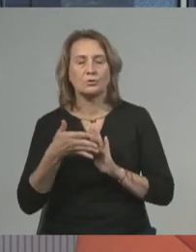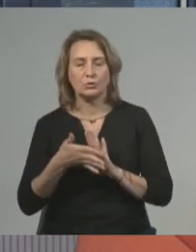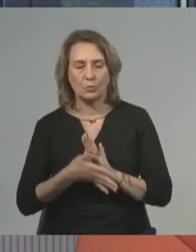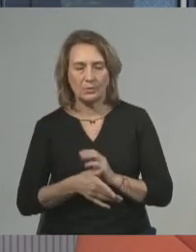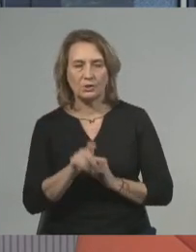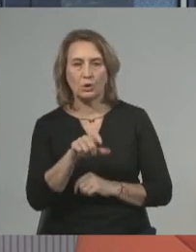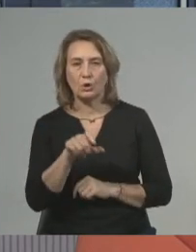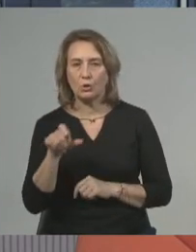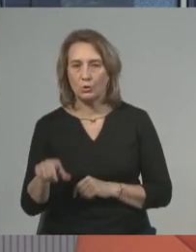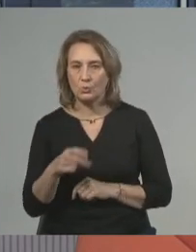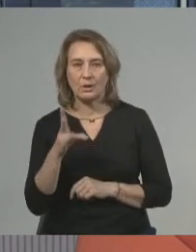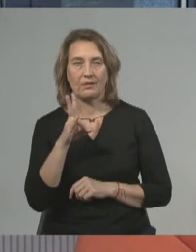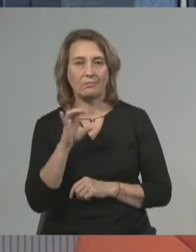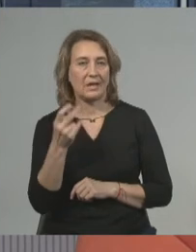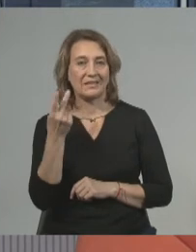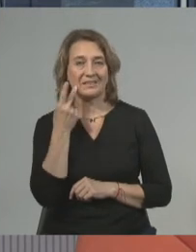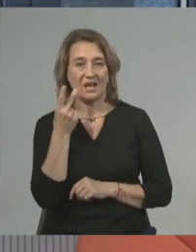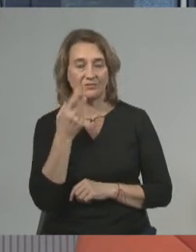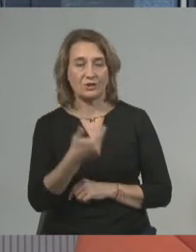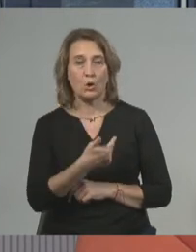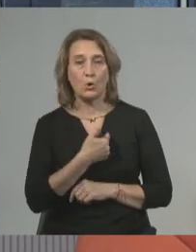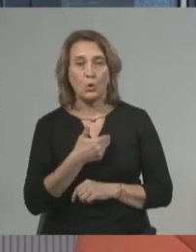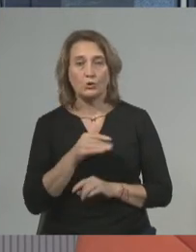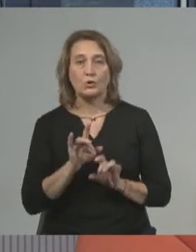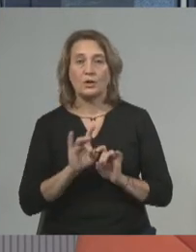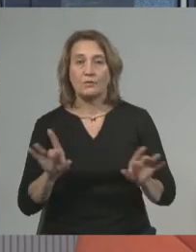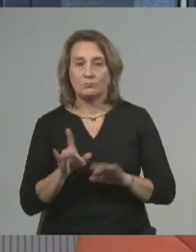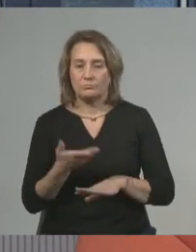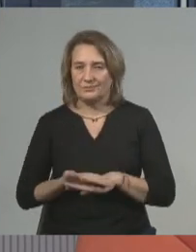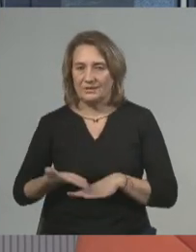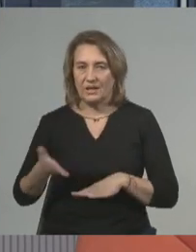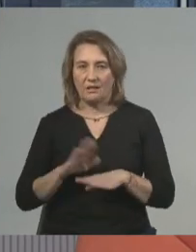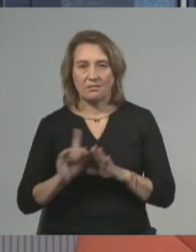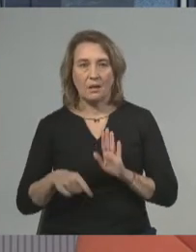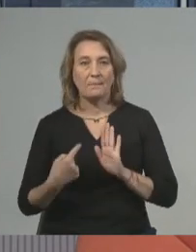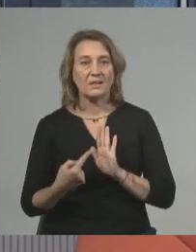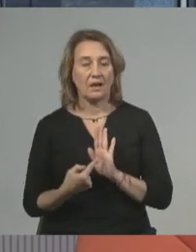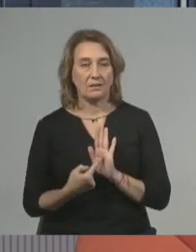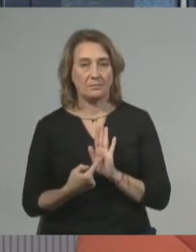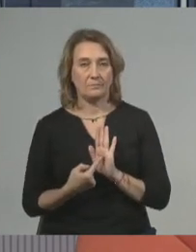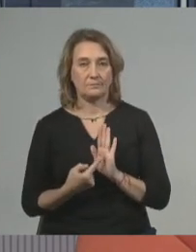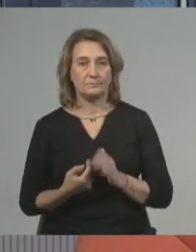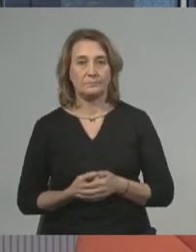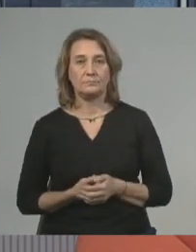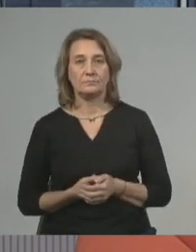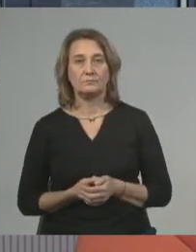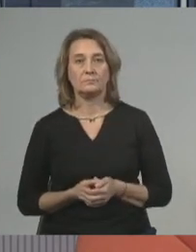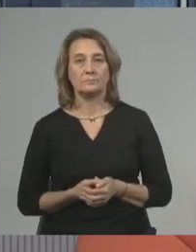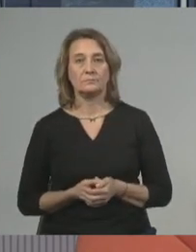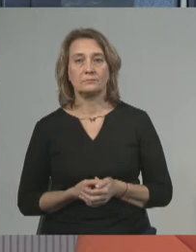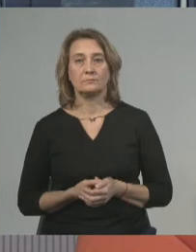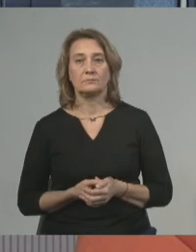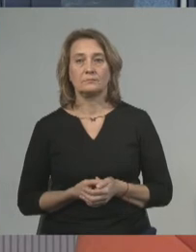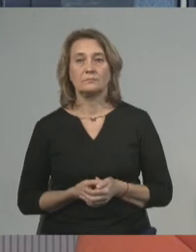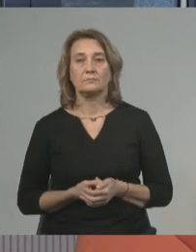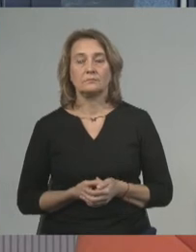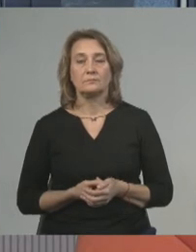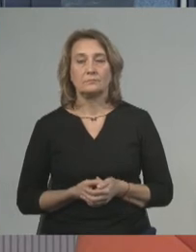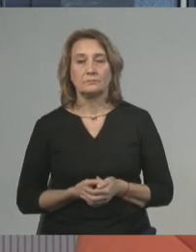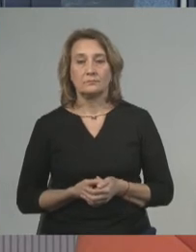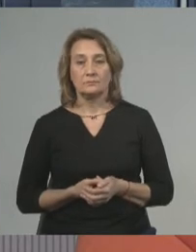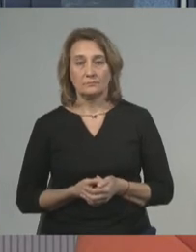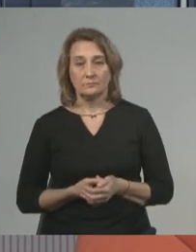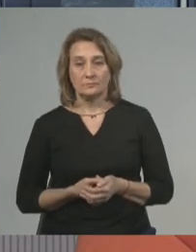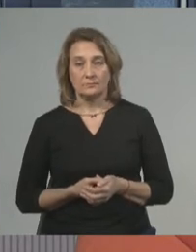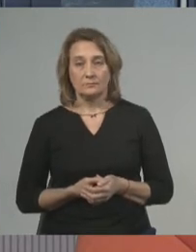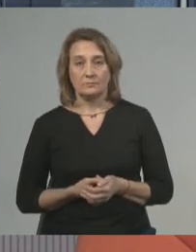interested in the question being asked now is is social media the use of social media the place to